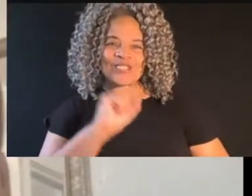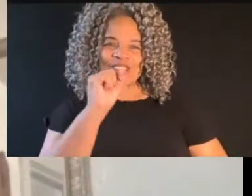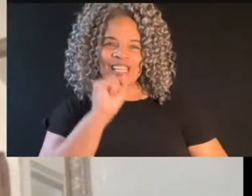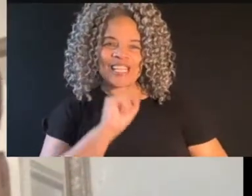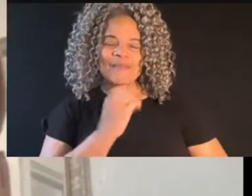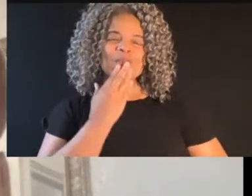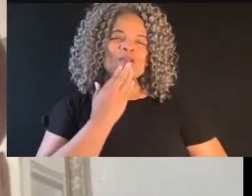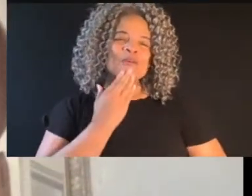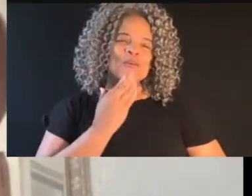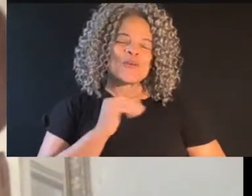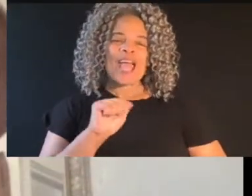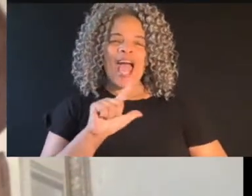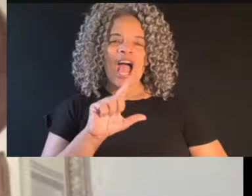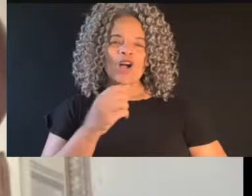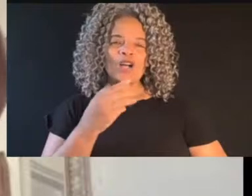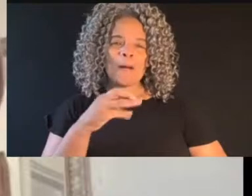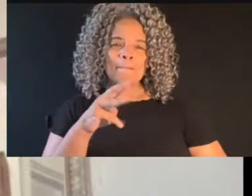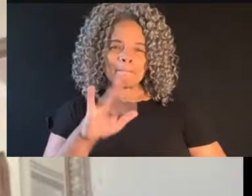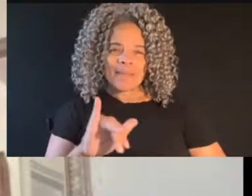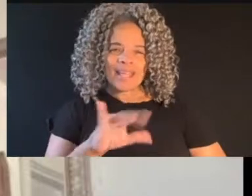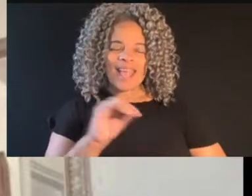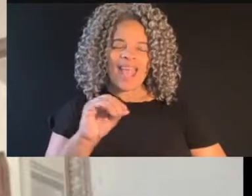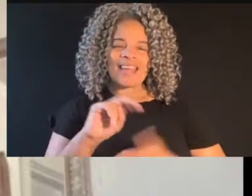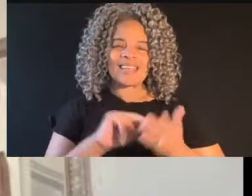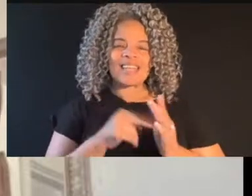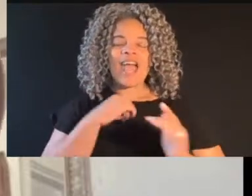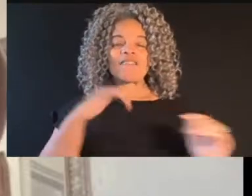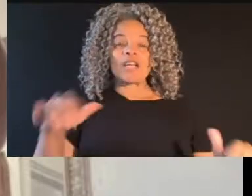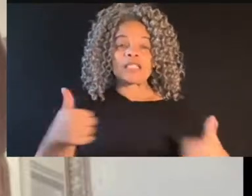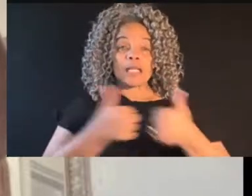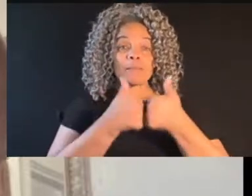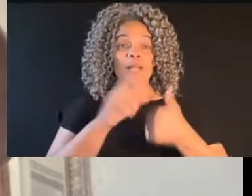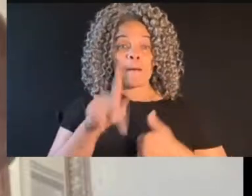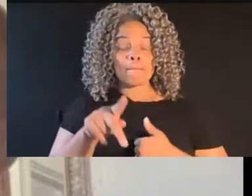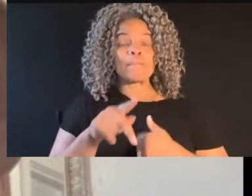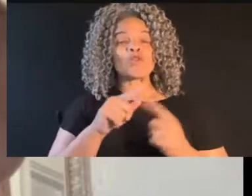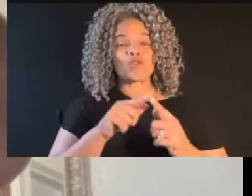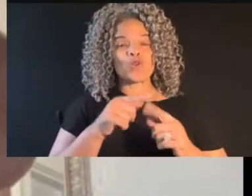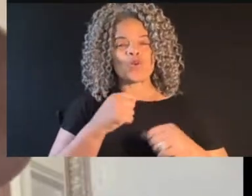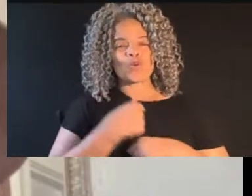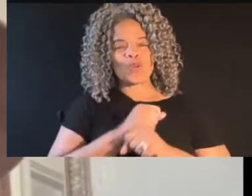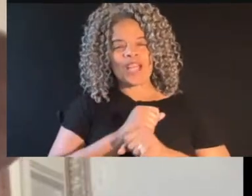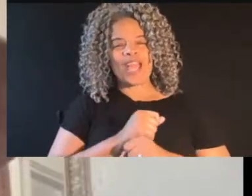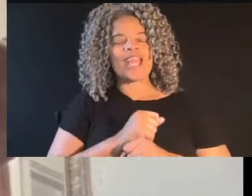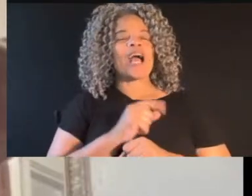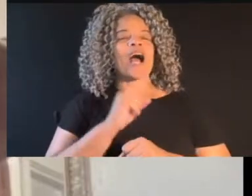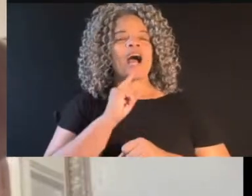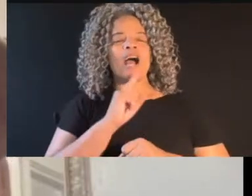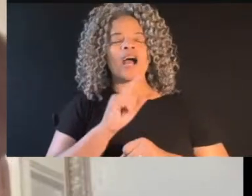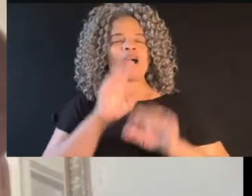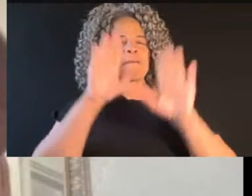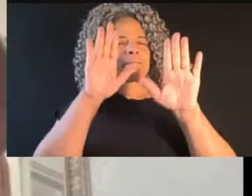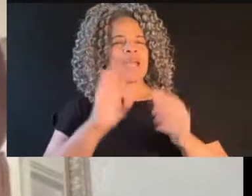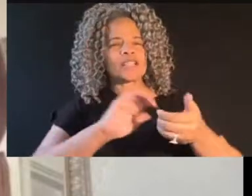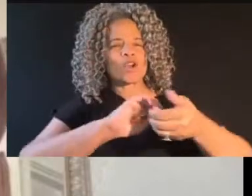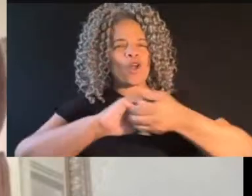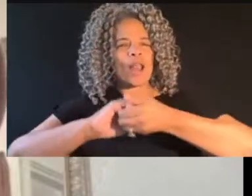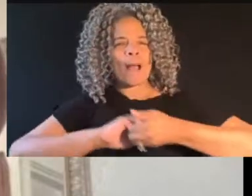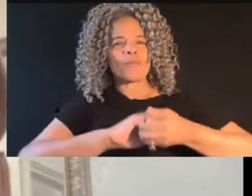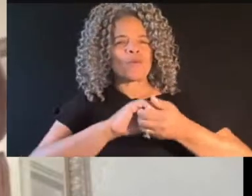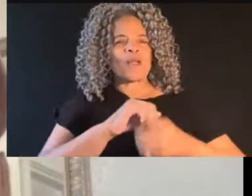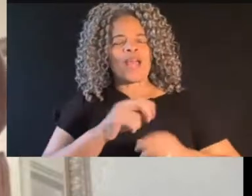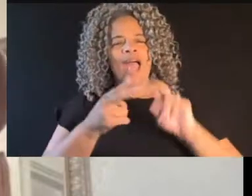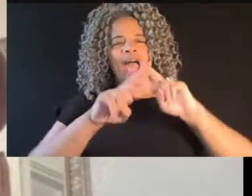Sweet Alchemy and Intentionalist have teamed up to create this amazing collaboration,